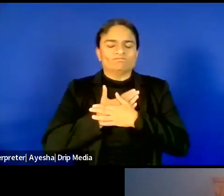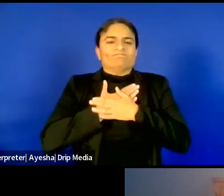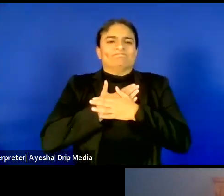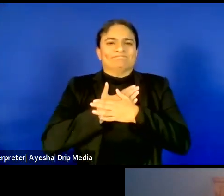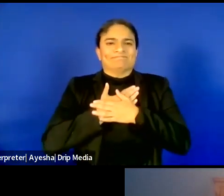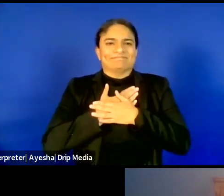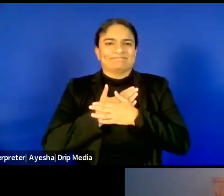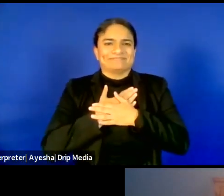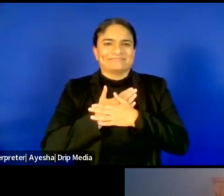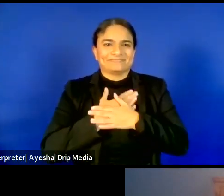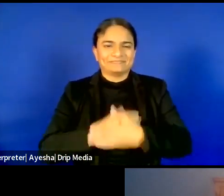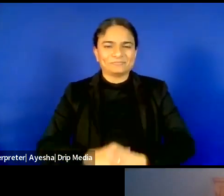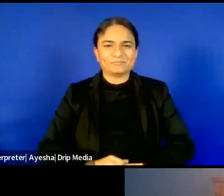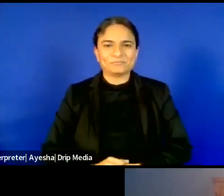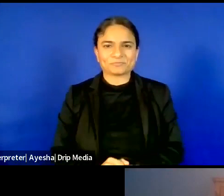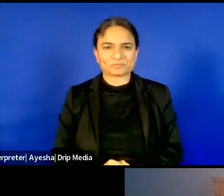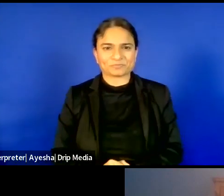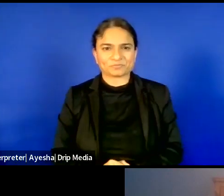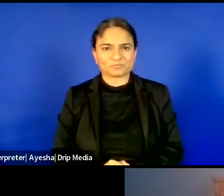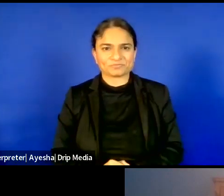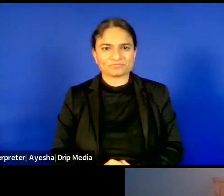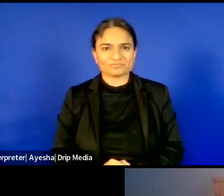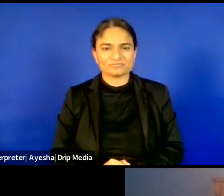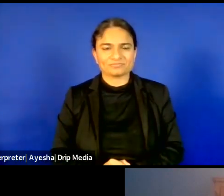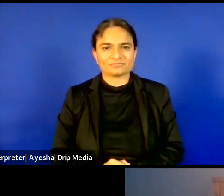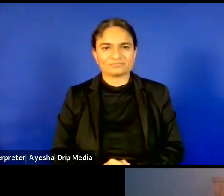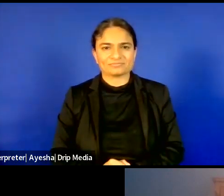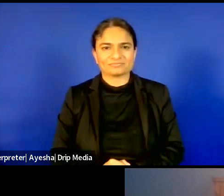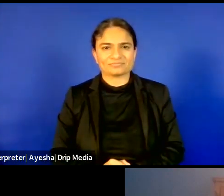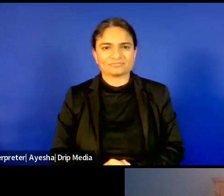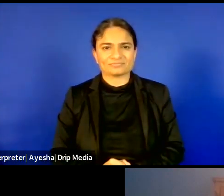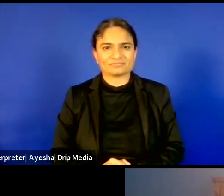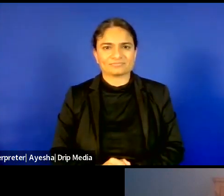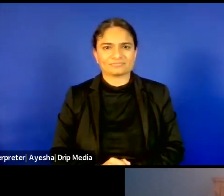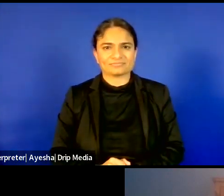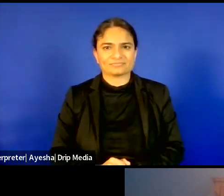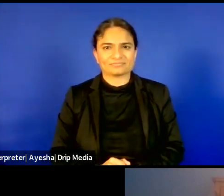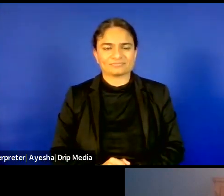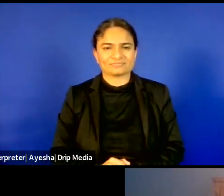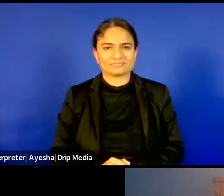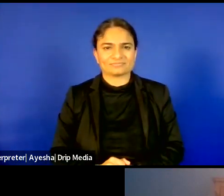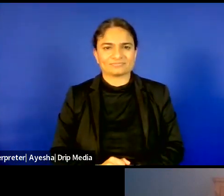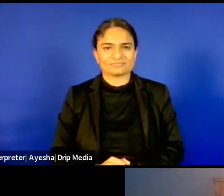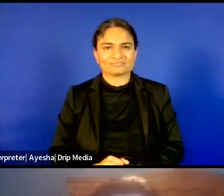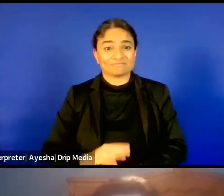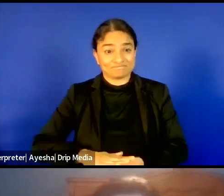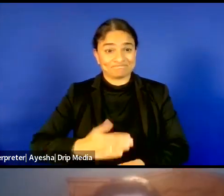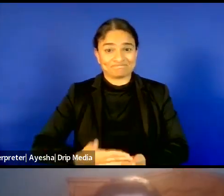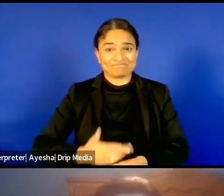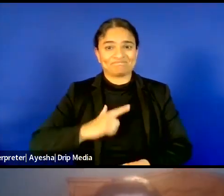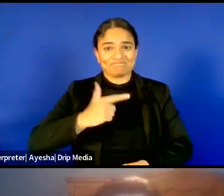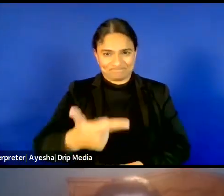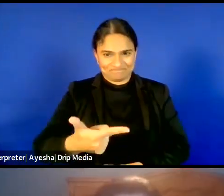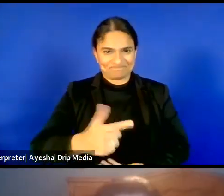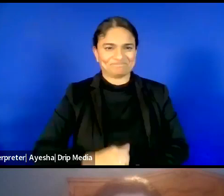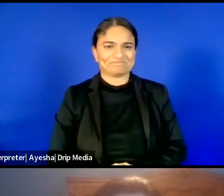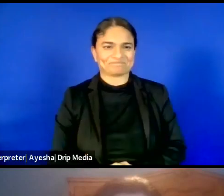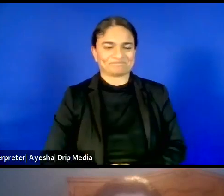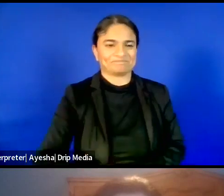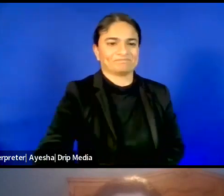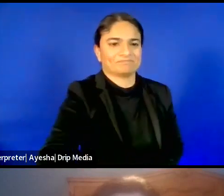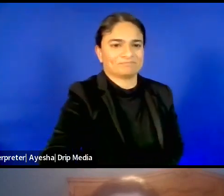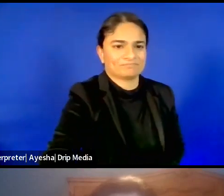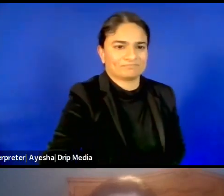a wonderful memory for me. We did conduct a survey post-conference and asked about satisfaction